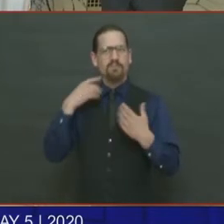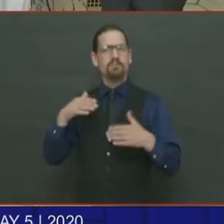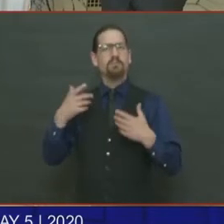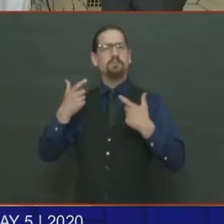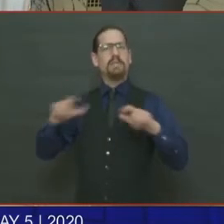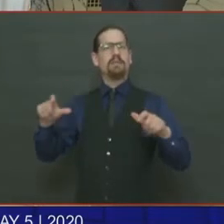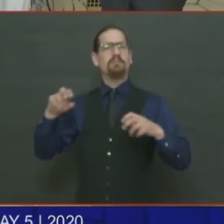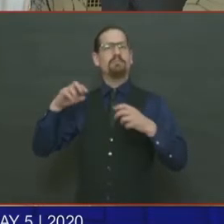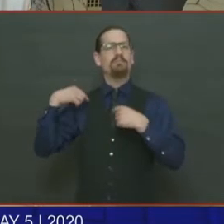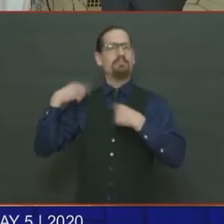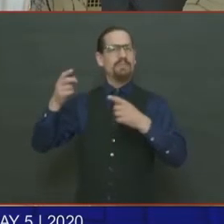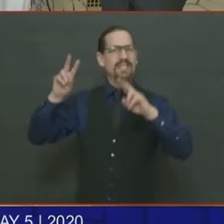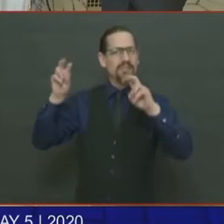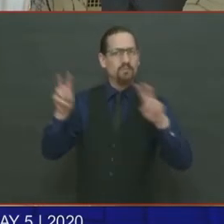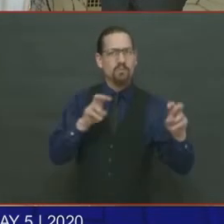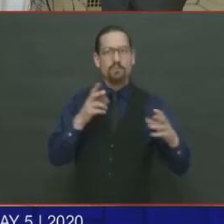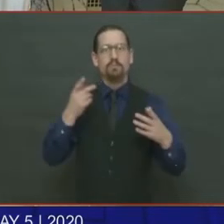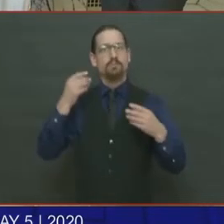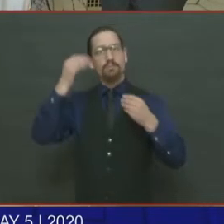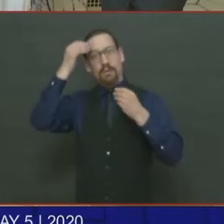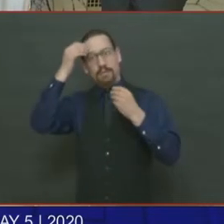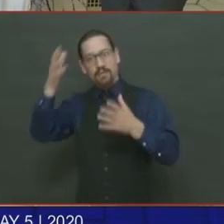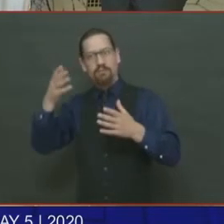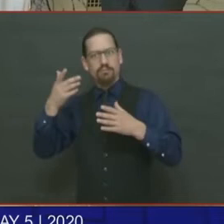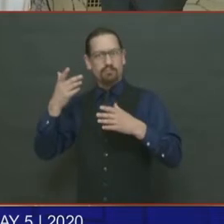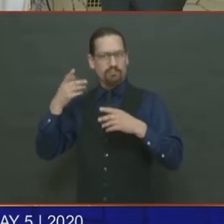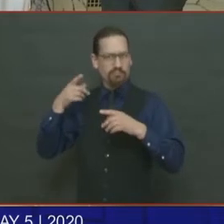with the response to the virus?